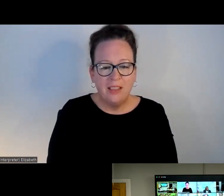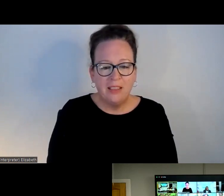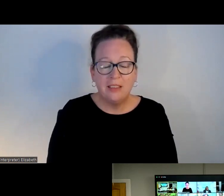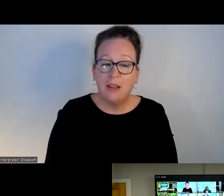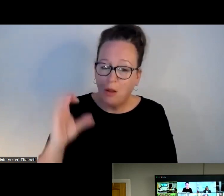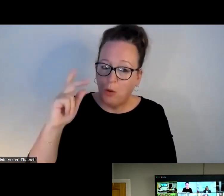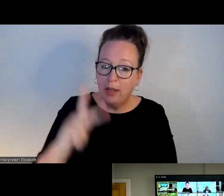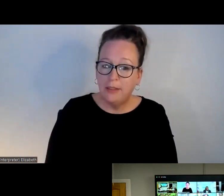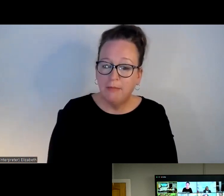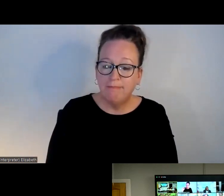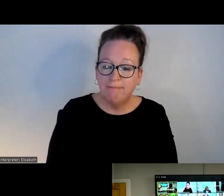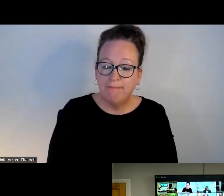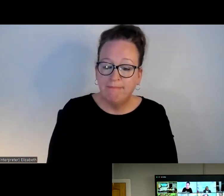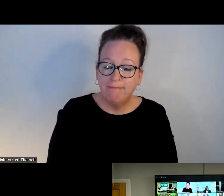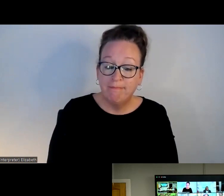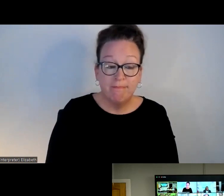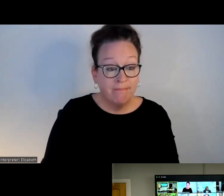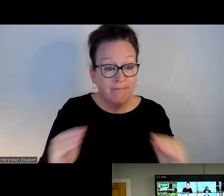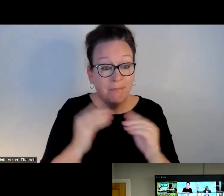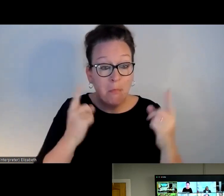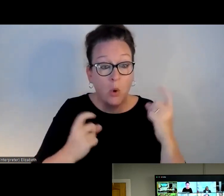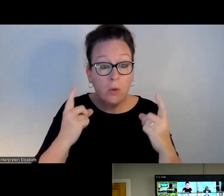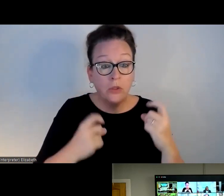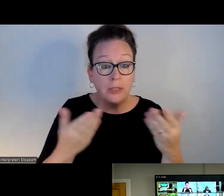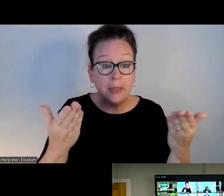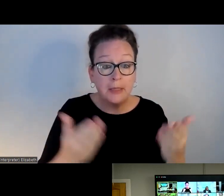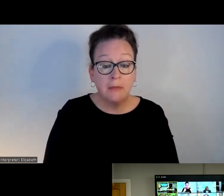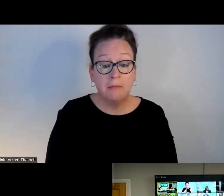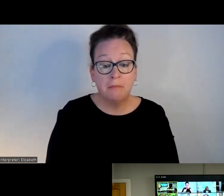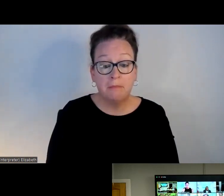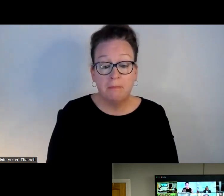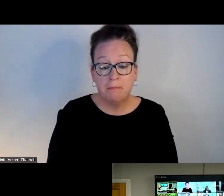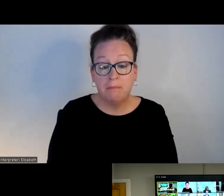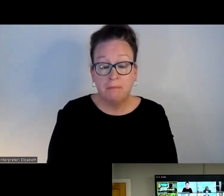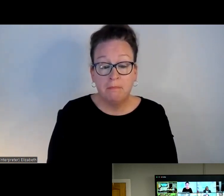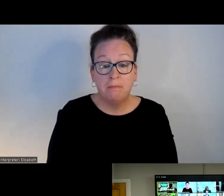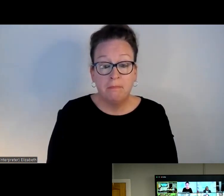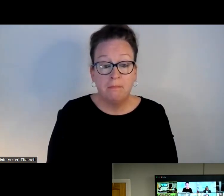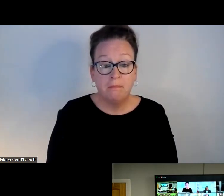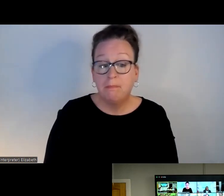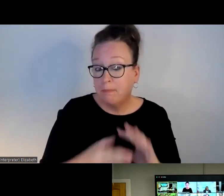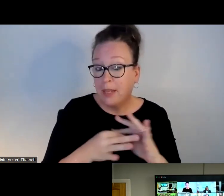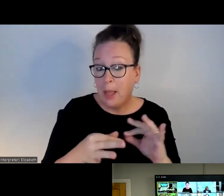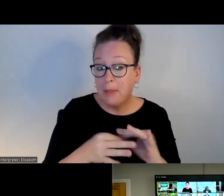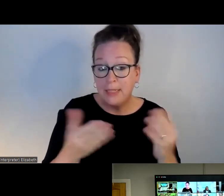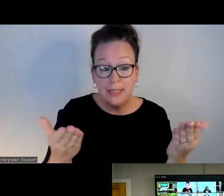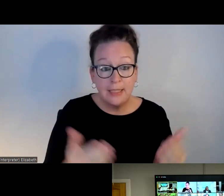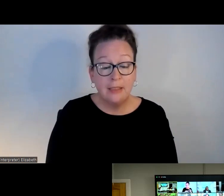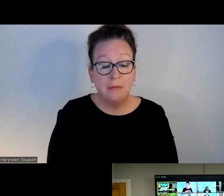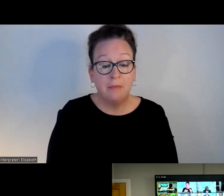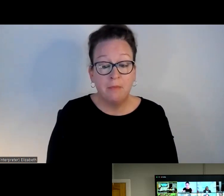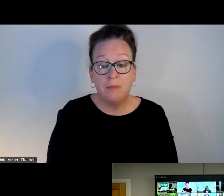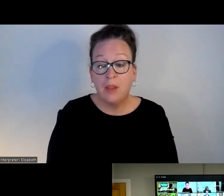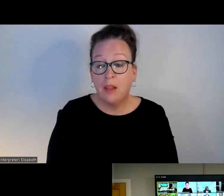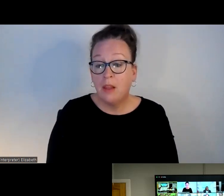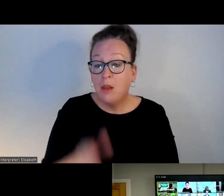Okay. Any other questions or comments? So we'll share that with